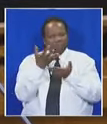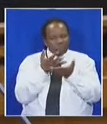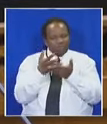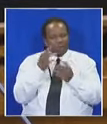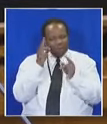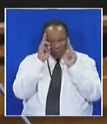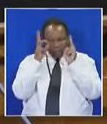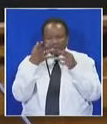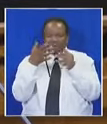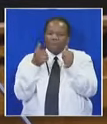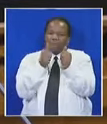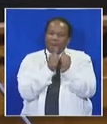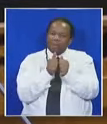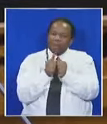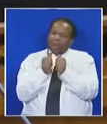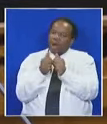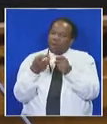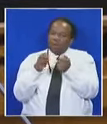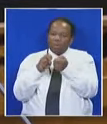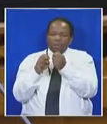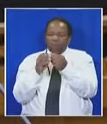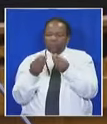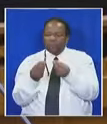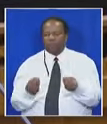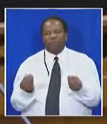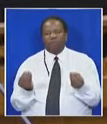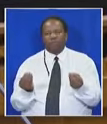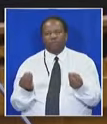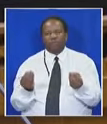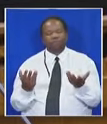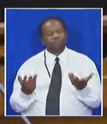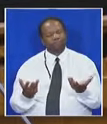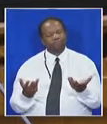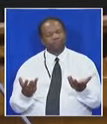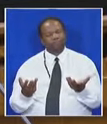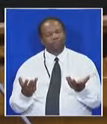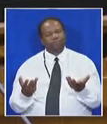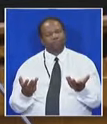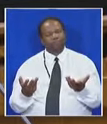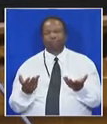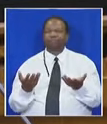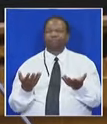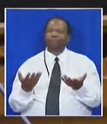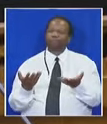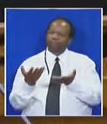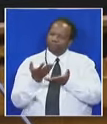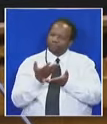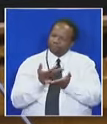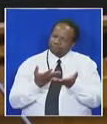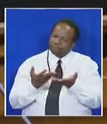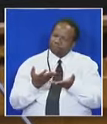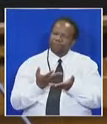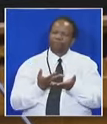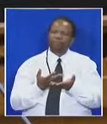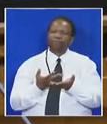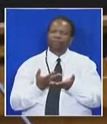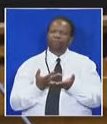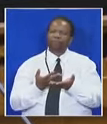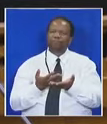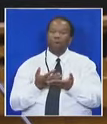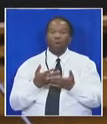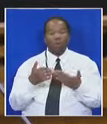them in dealing with these issues. The engagements are in terms of the usage of